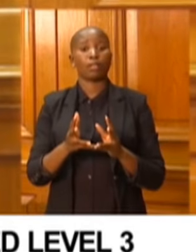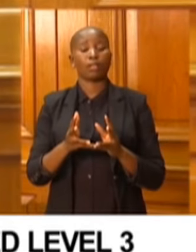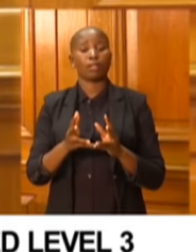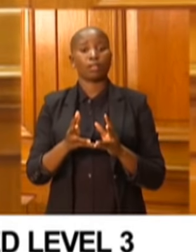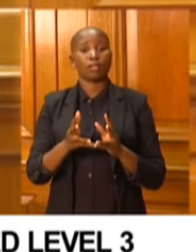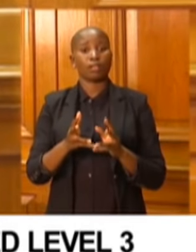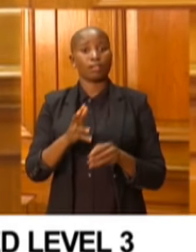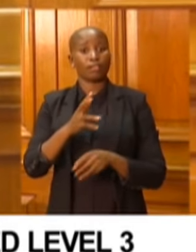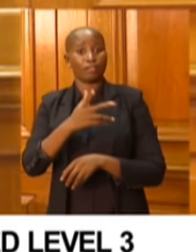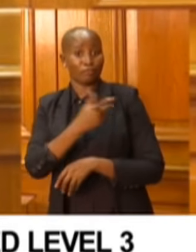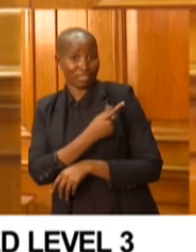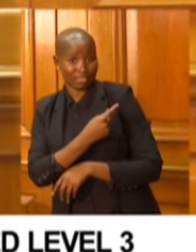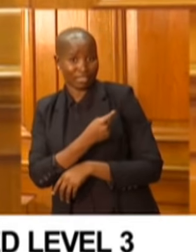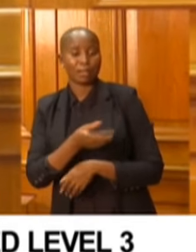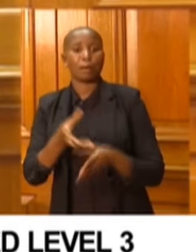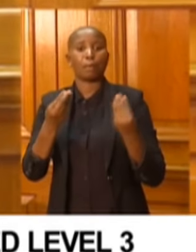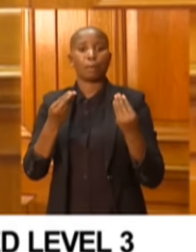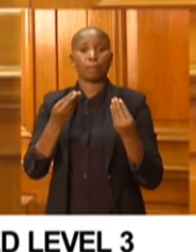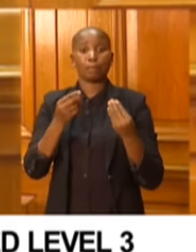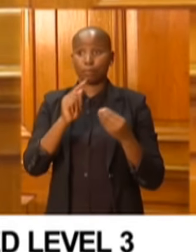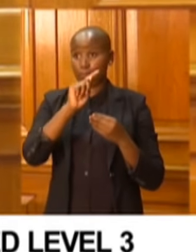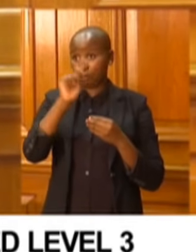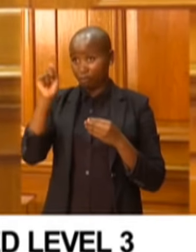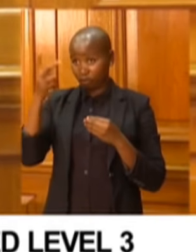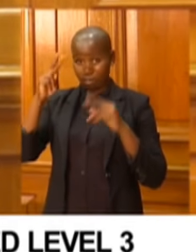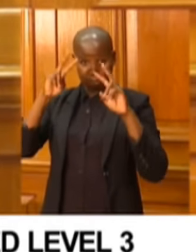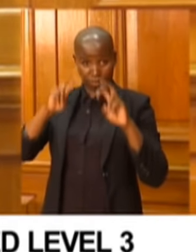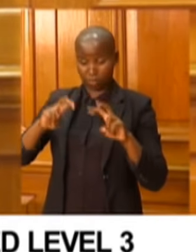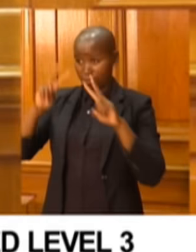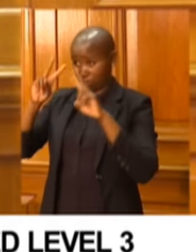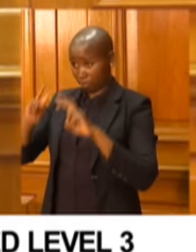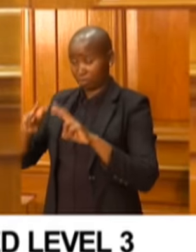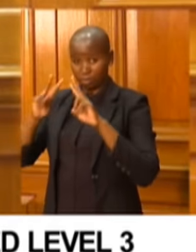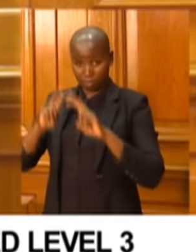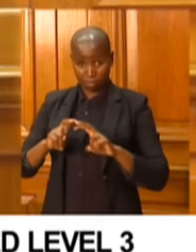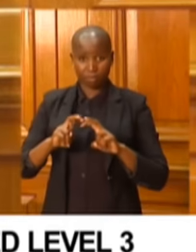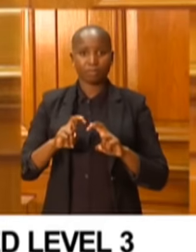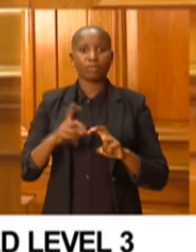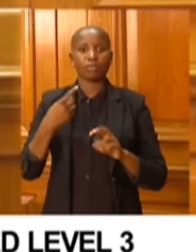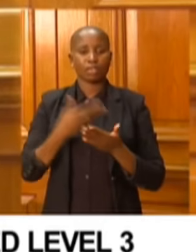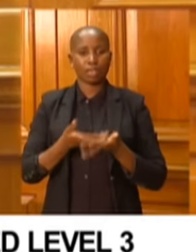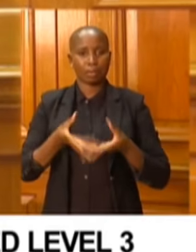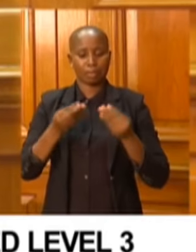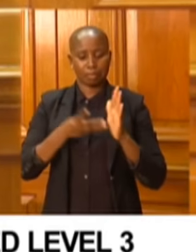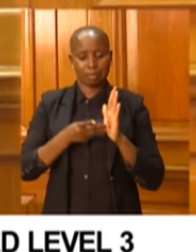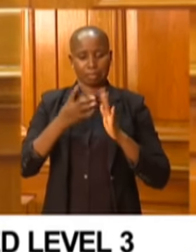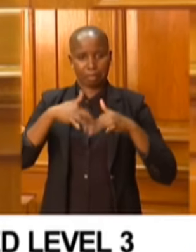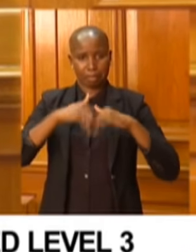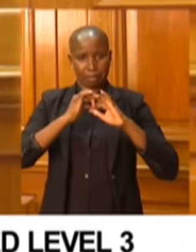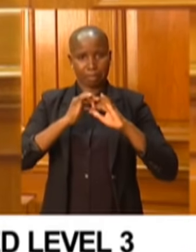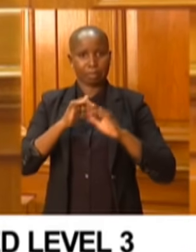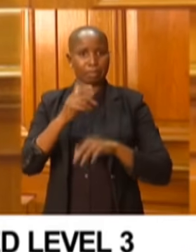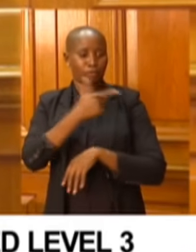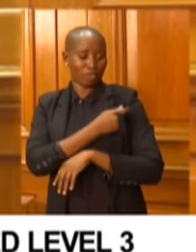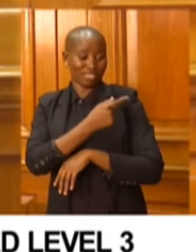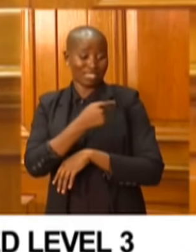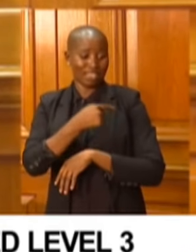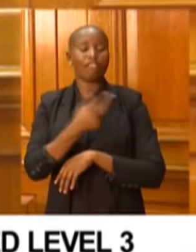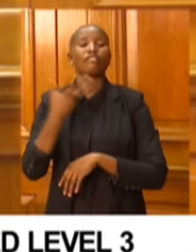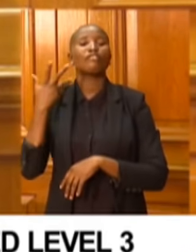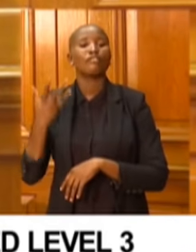countries have pooled their resources to support the development of vaccines with a view to ensure that